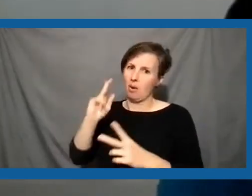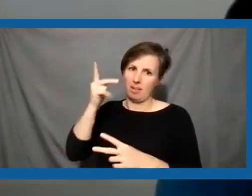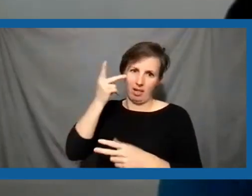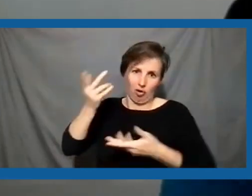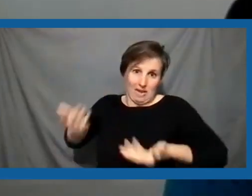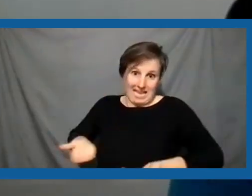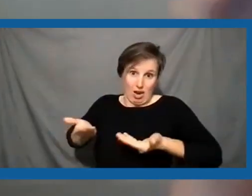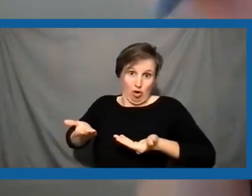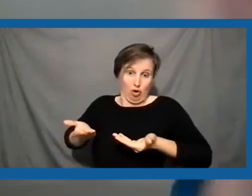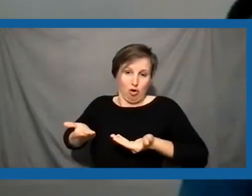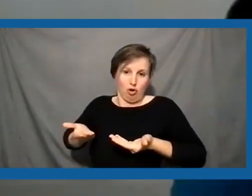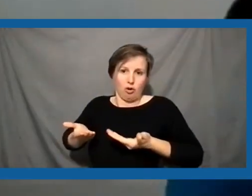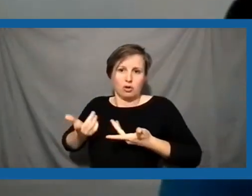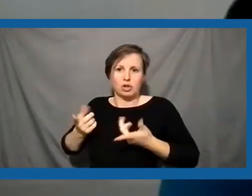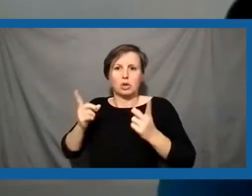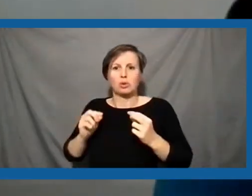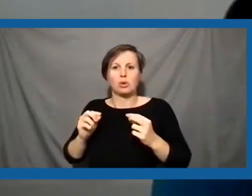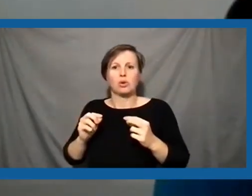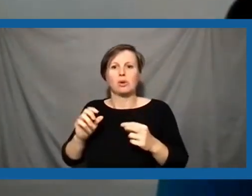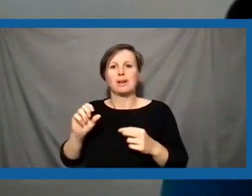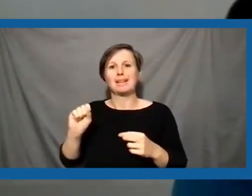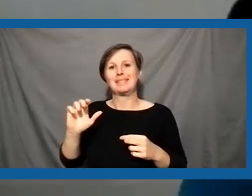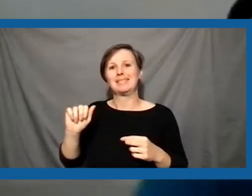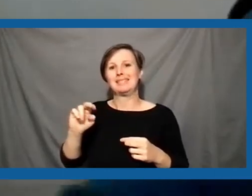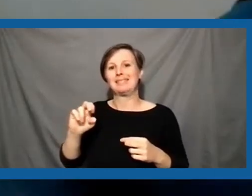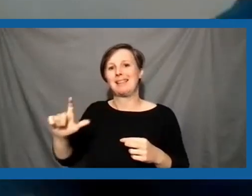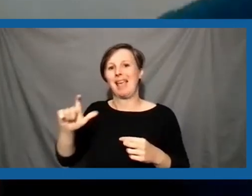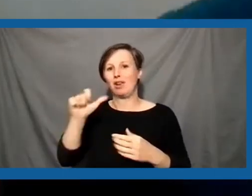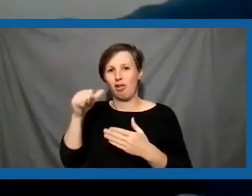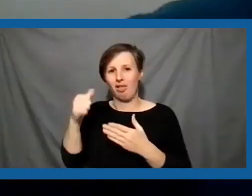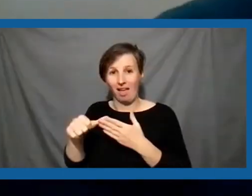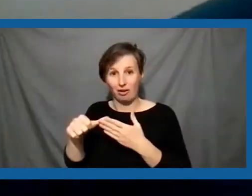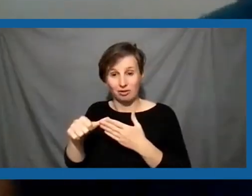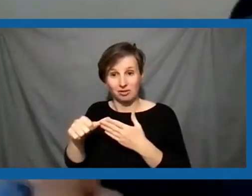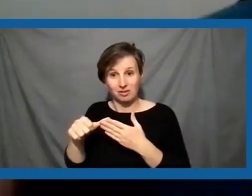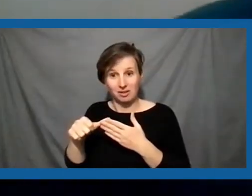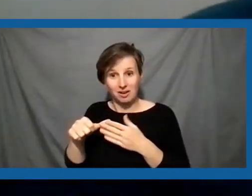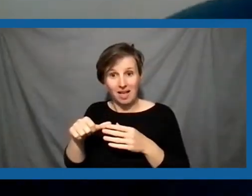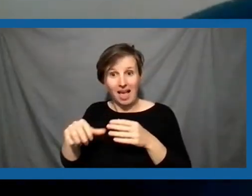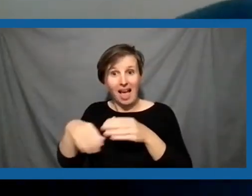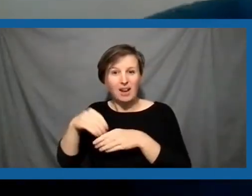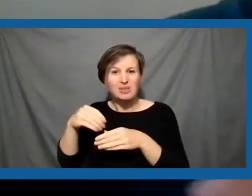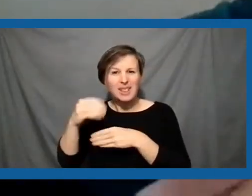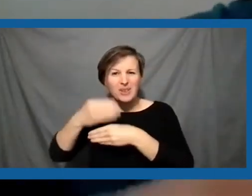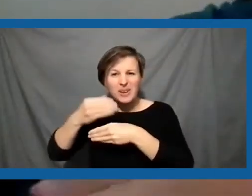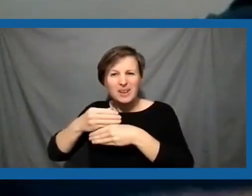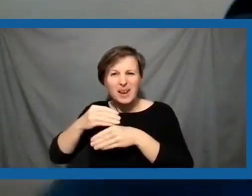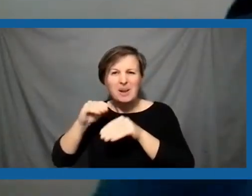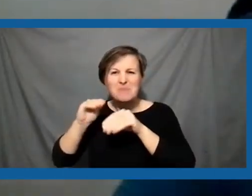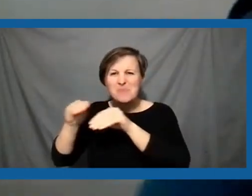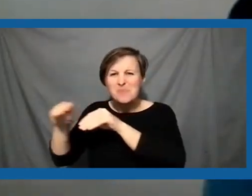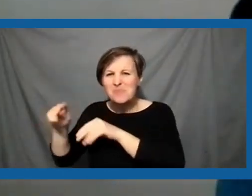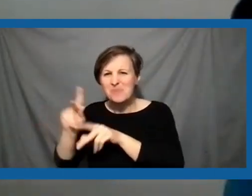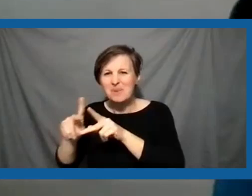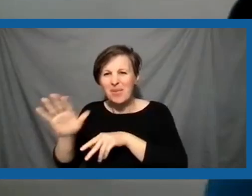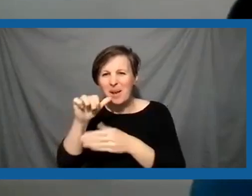reservation. She used to do what are called scandal letters here on the reservation. And I remember hanging outside the window, putting little things inside people's